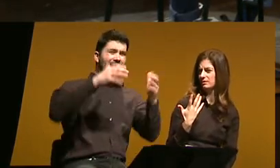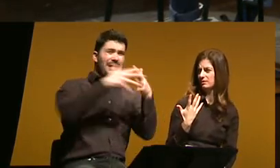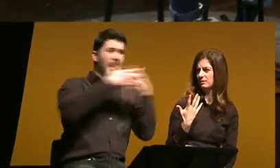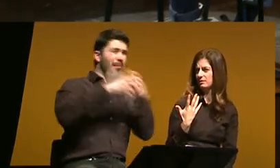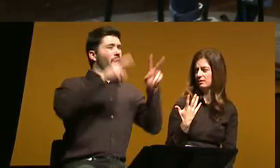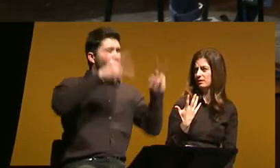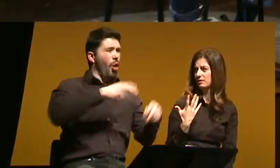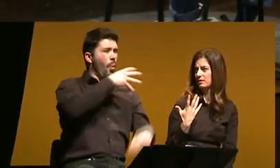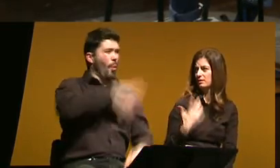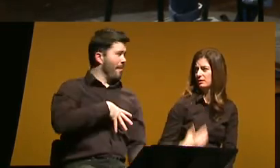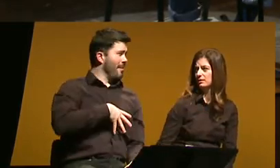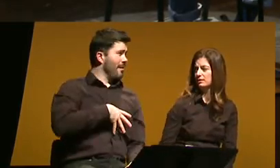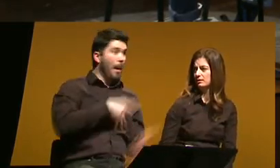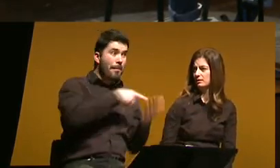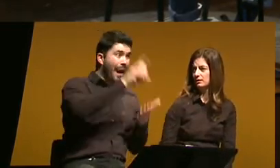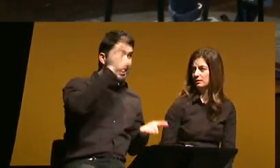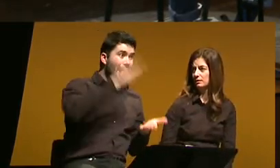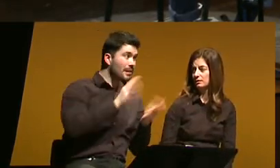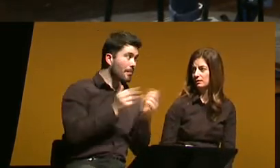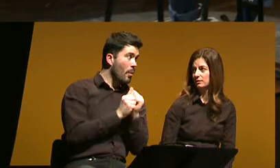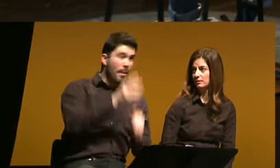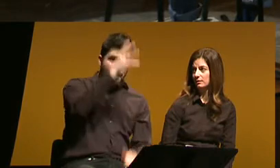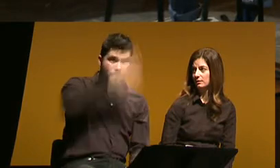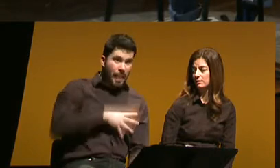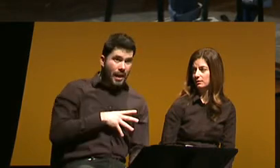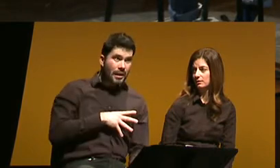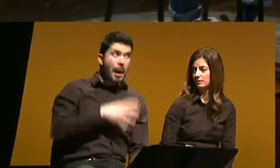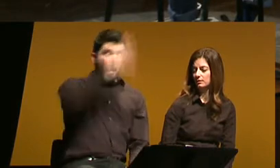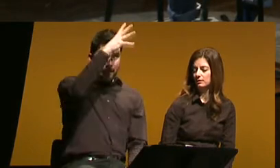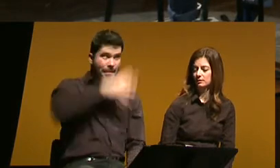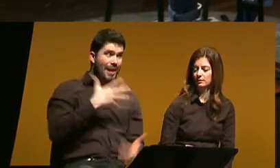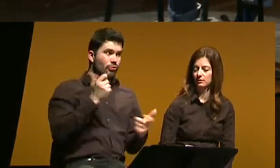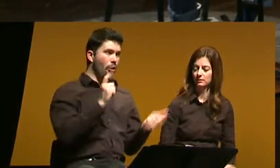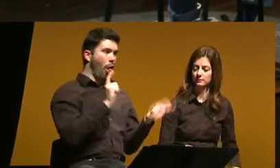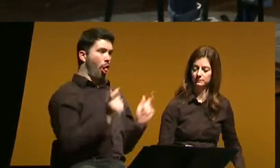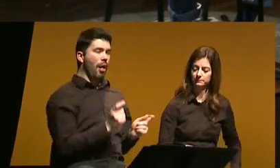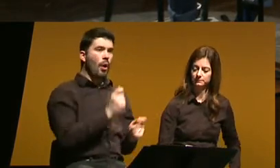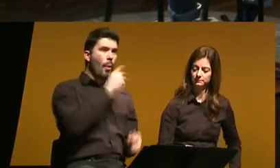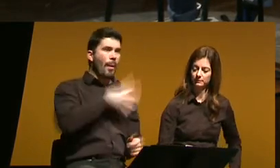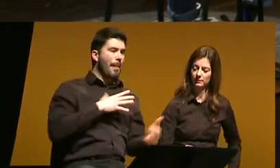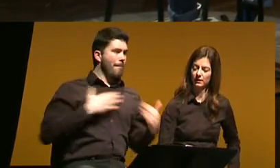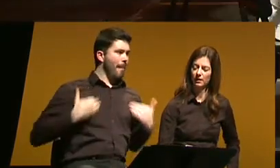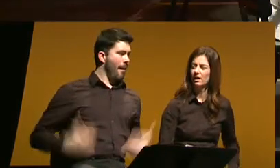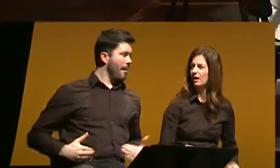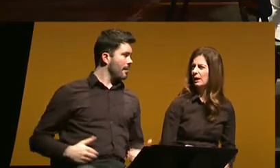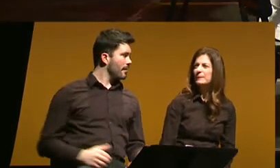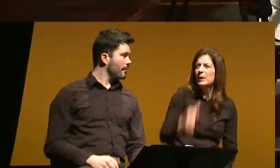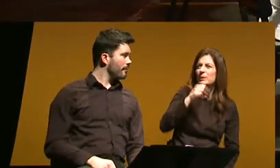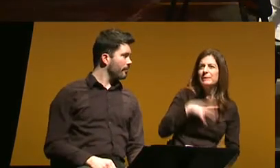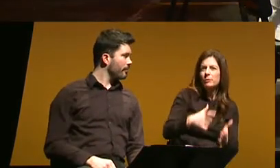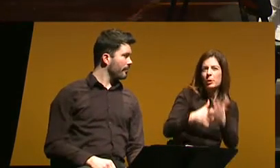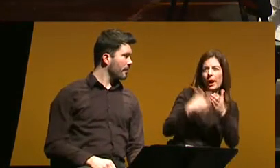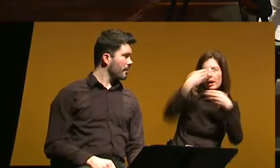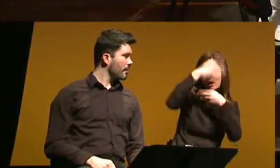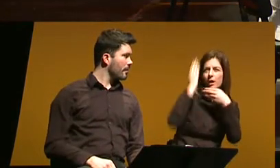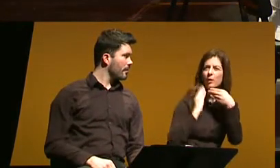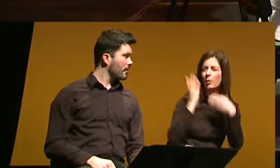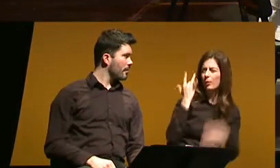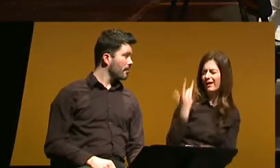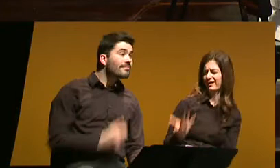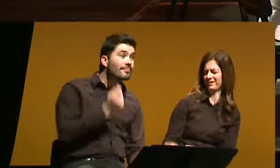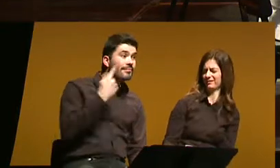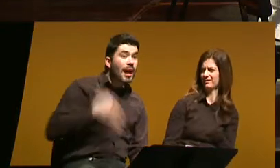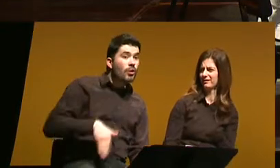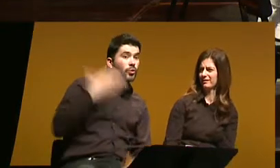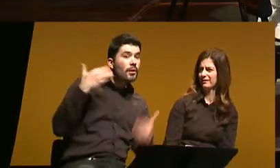America. Women still get paid less than men, and men still control women's bodies. Well, why do women have to wear the hijab? Where I grew up, near